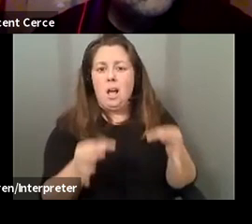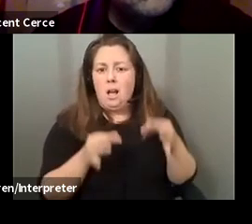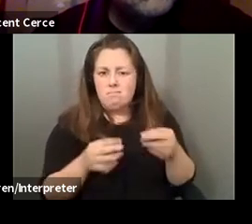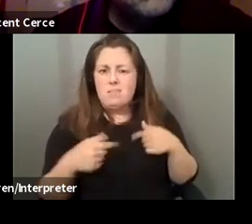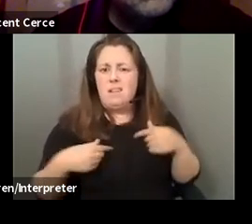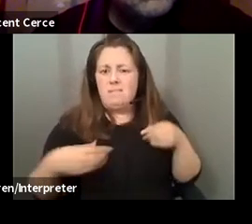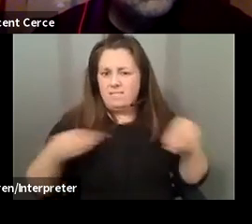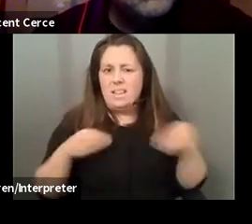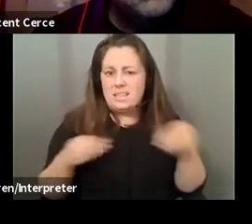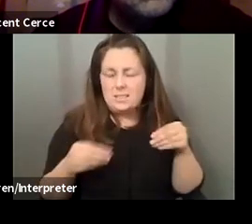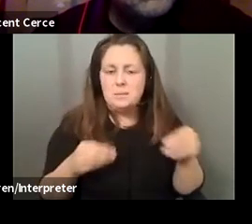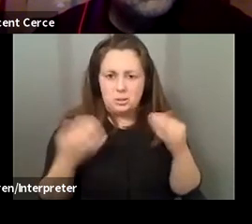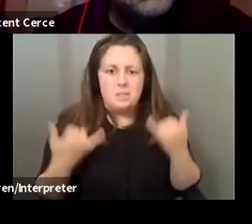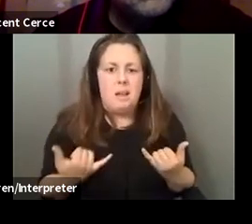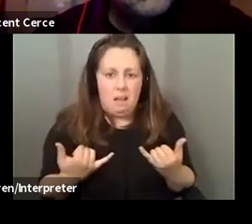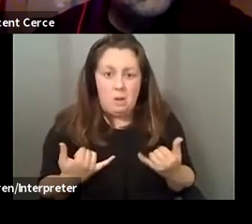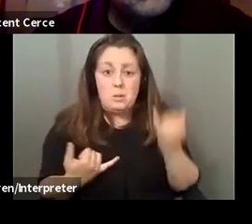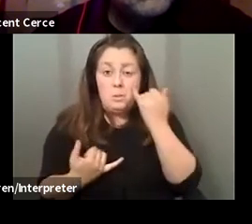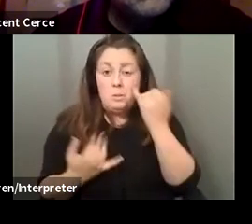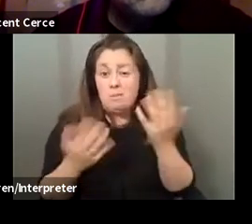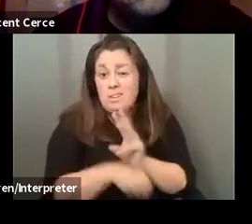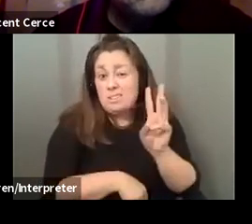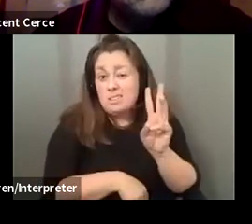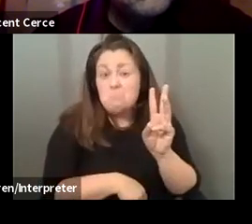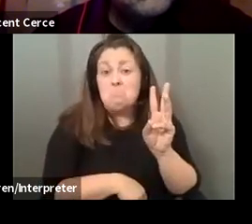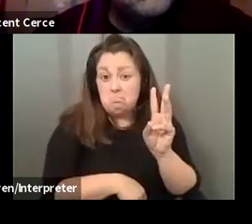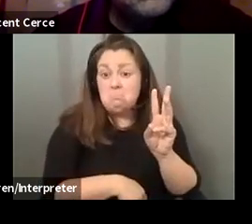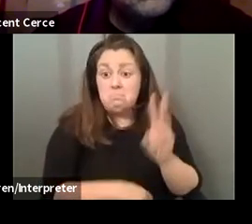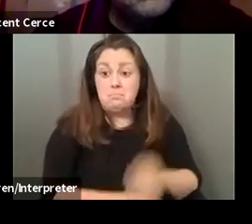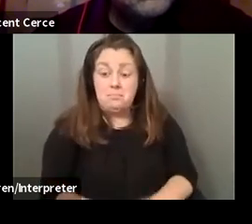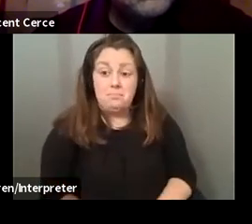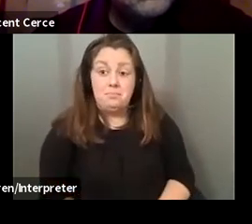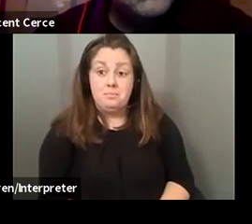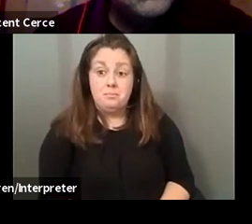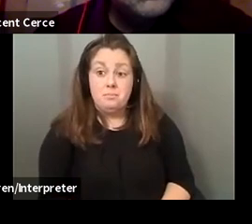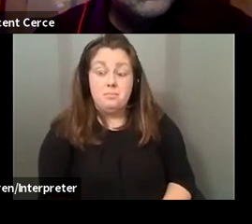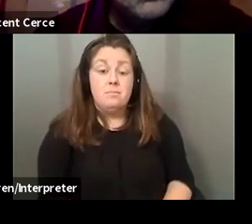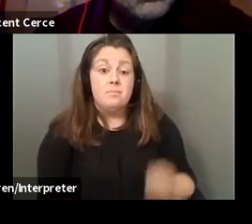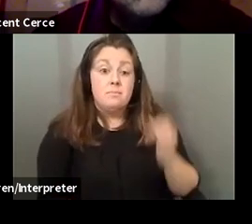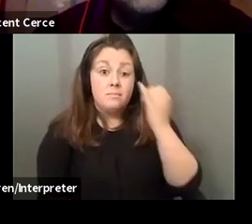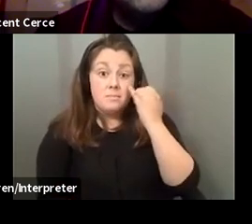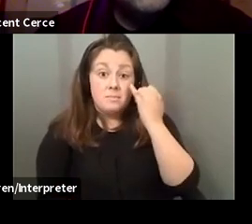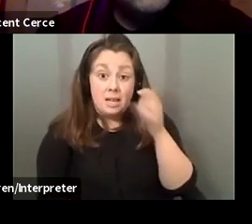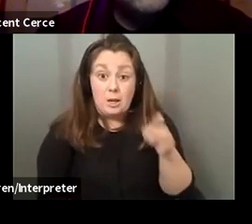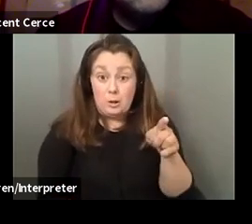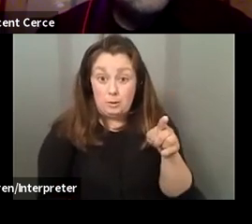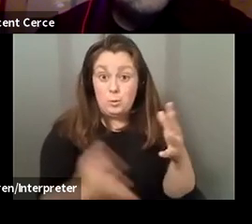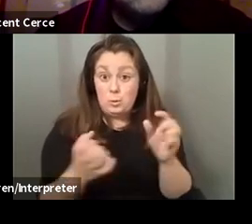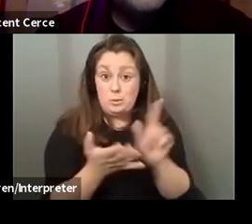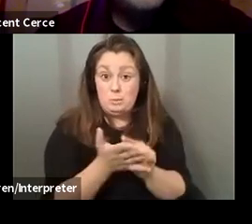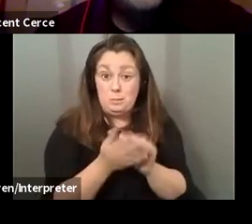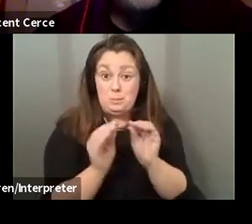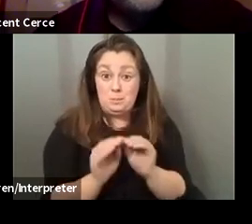want to do it earlier, that would work for me. So If you would like to publish it as your meeting dates and they start at 6 p.m., I am